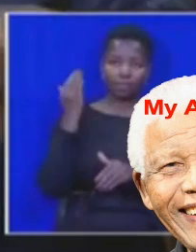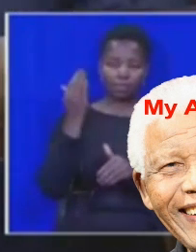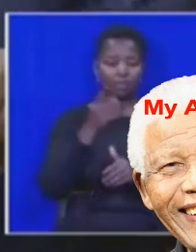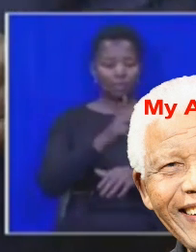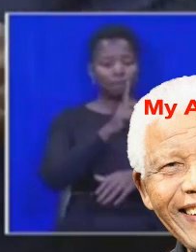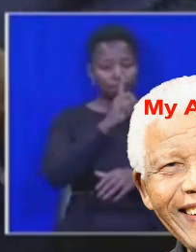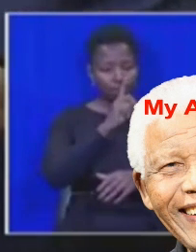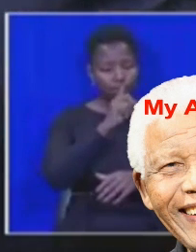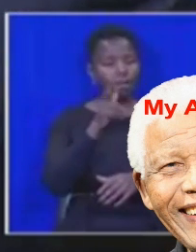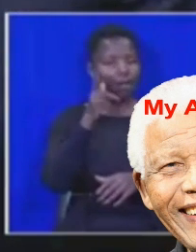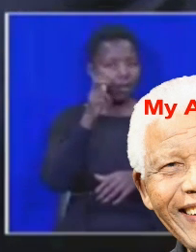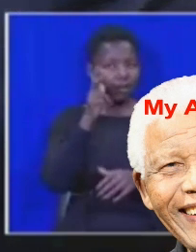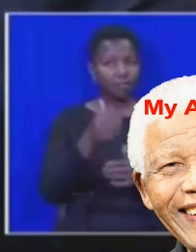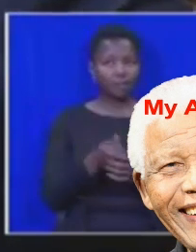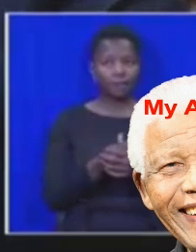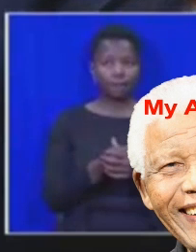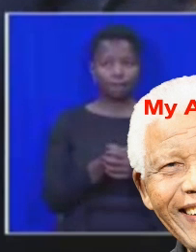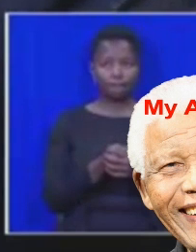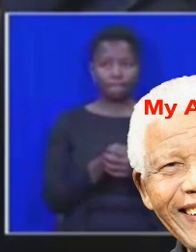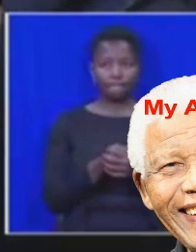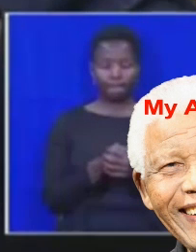quiet and listen.